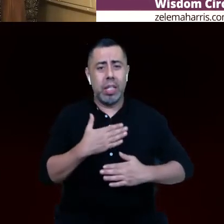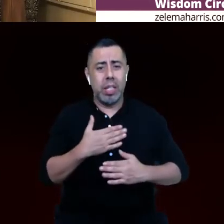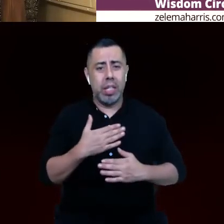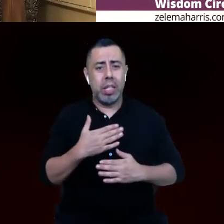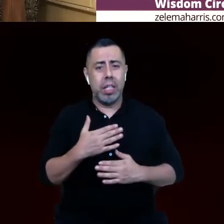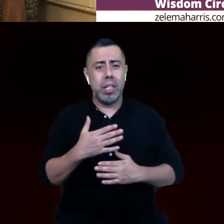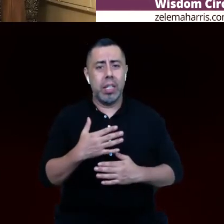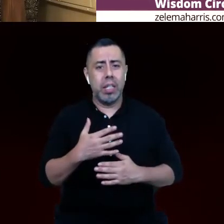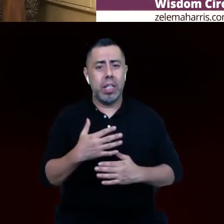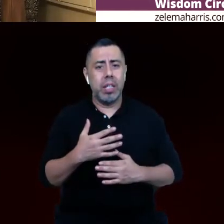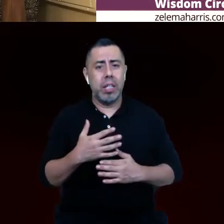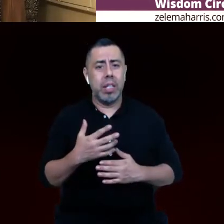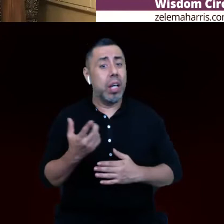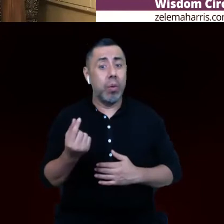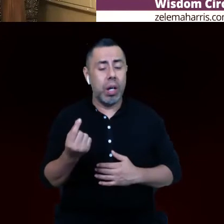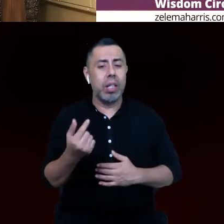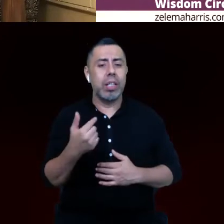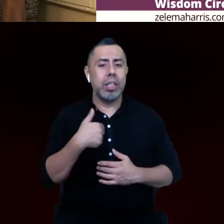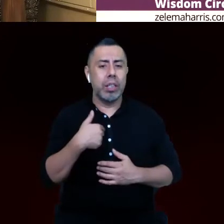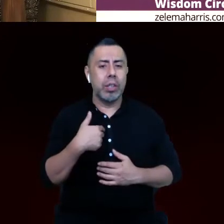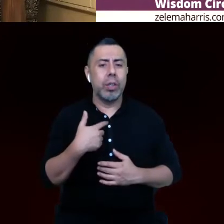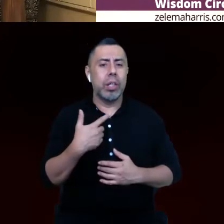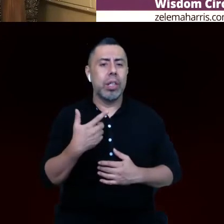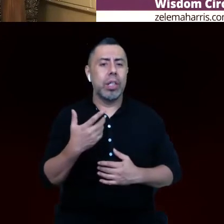bring to print